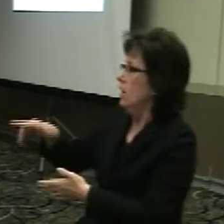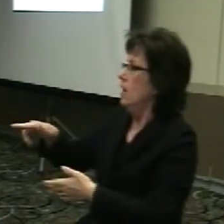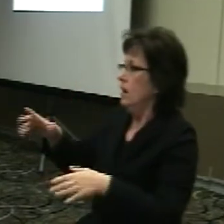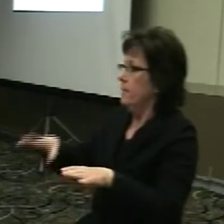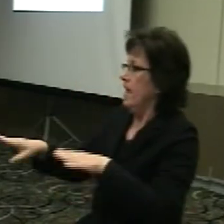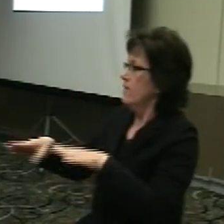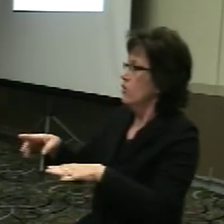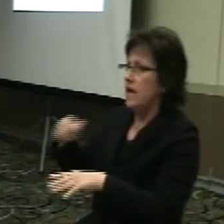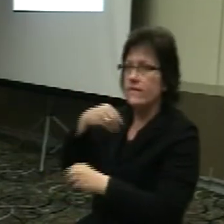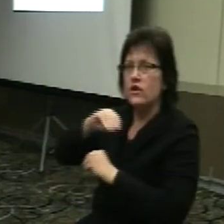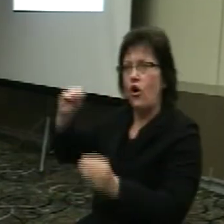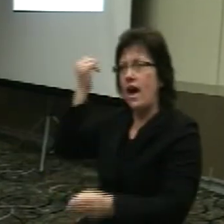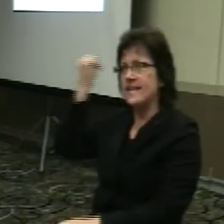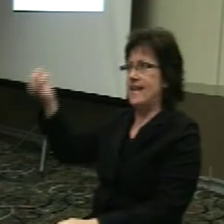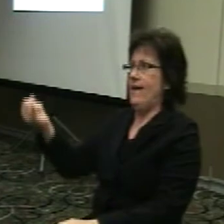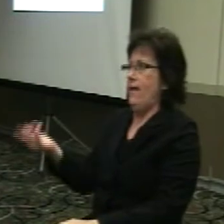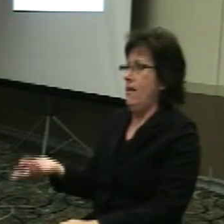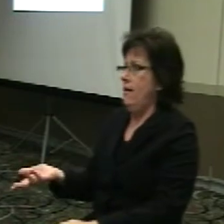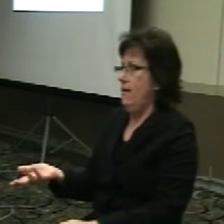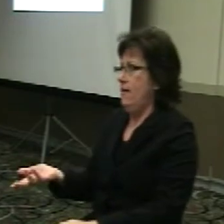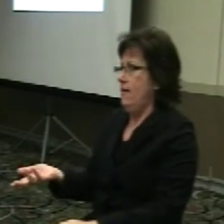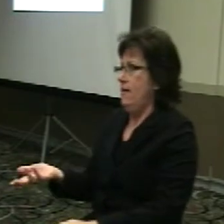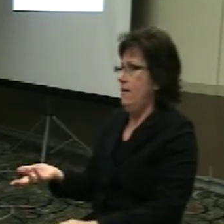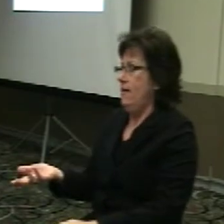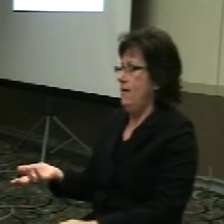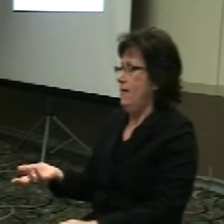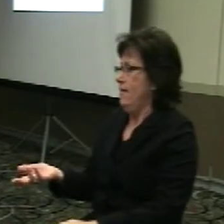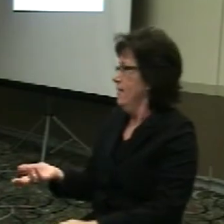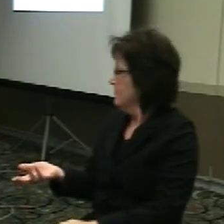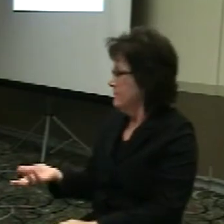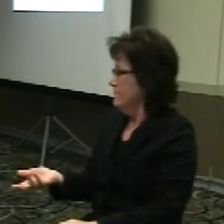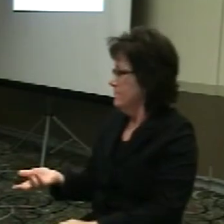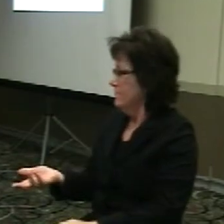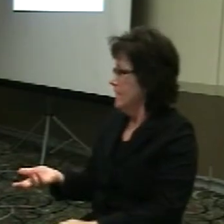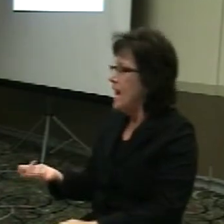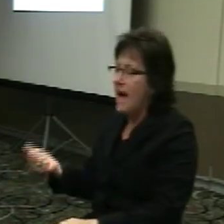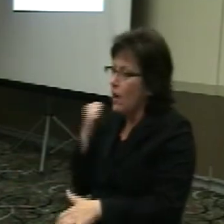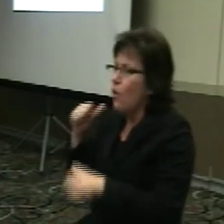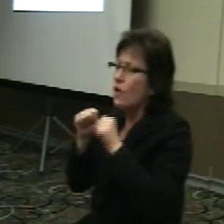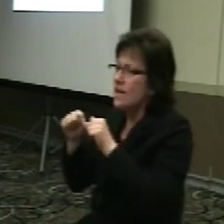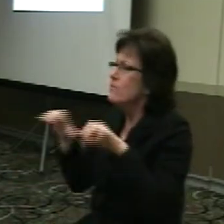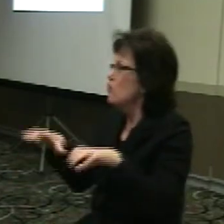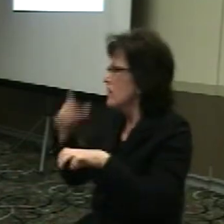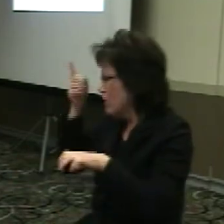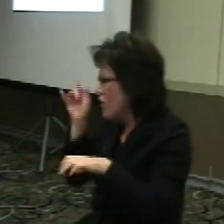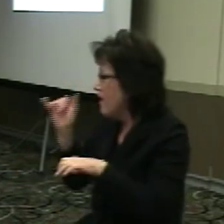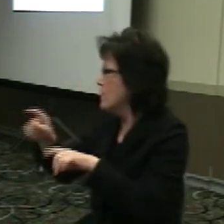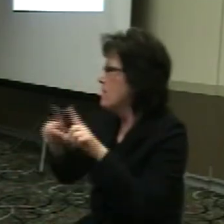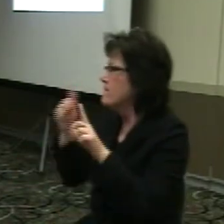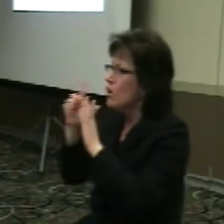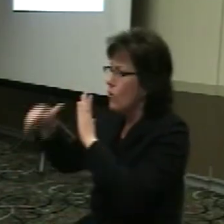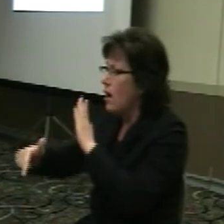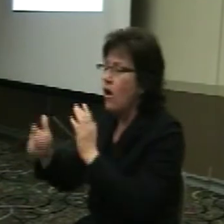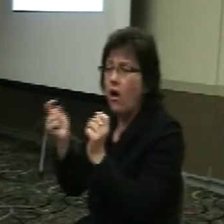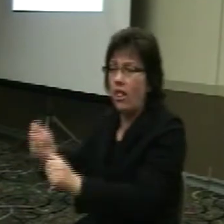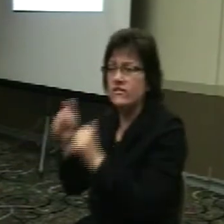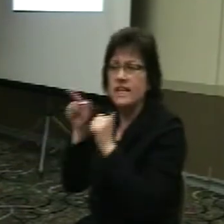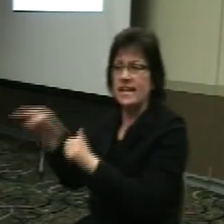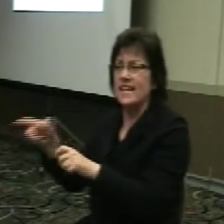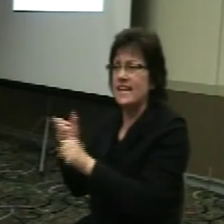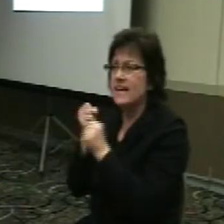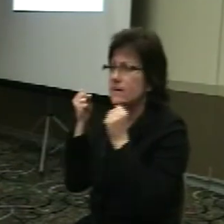had no clue of. Okay? Now, I'm not going to keep doing that forever, but for a while, all of a sudden, he's getting